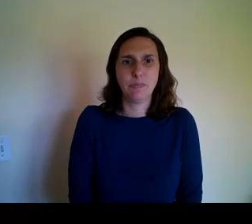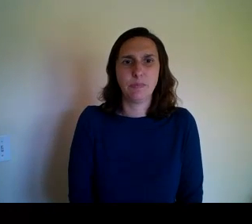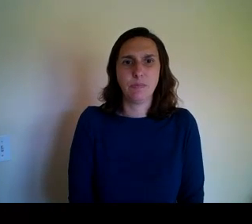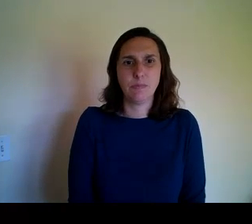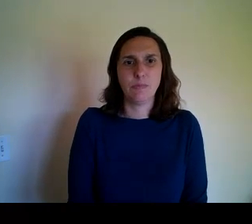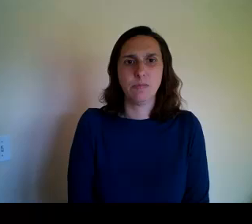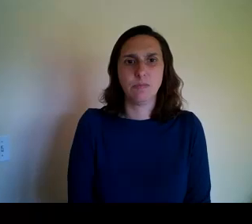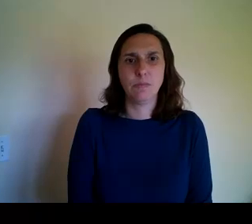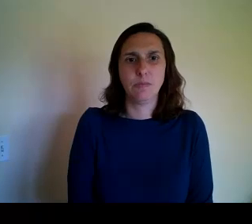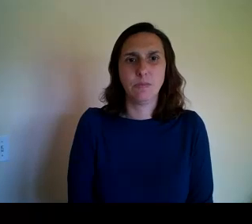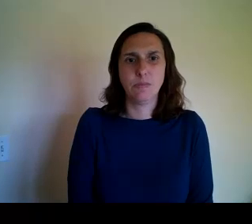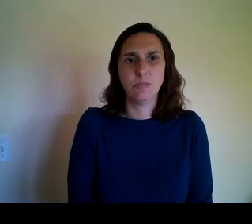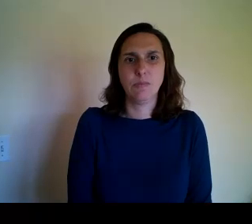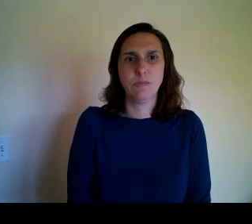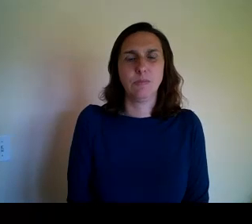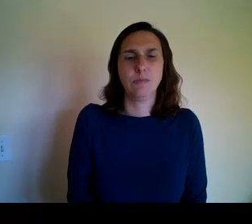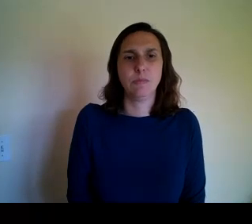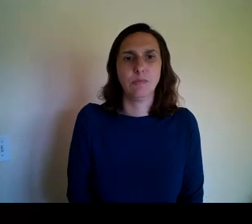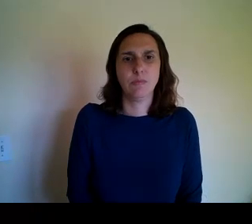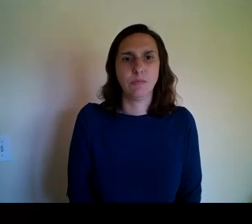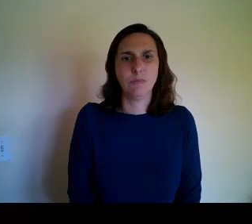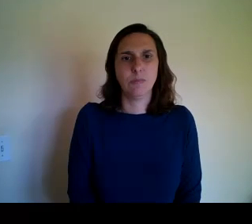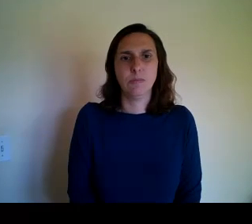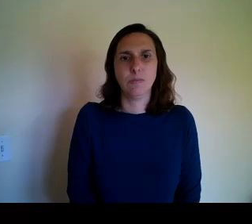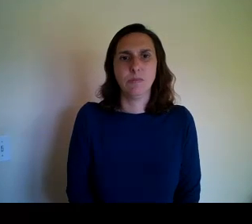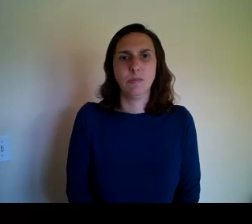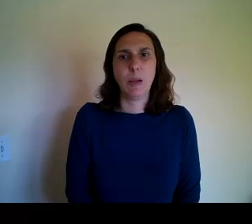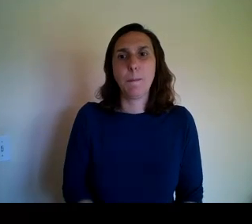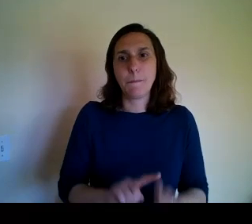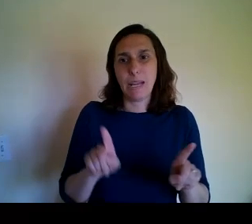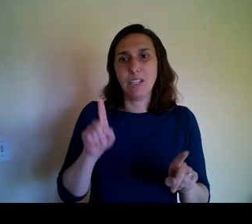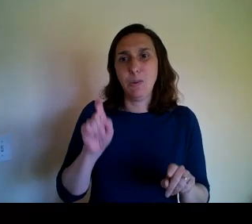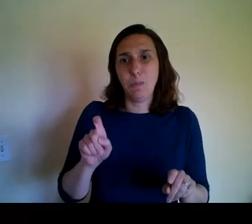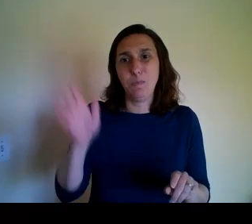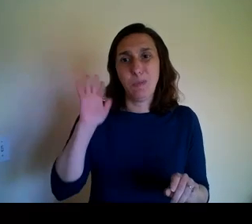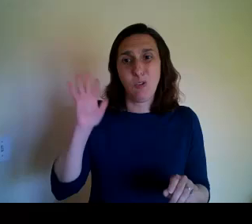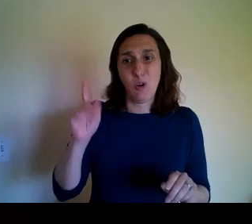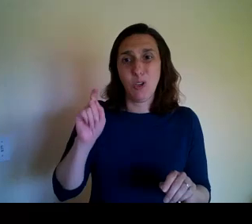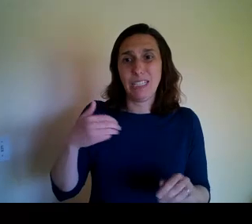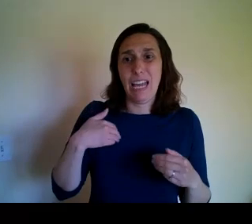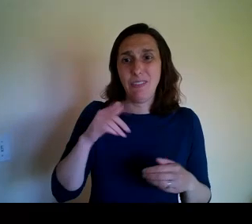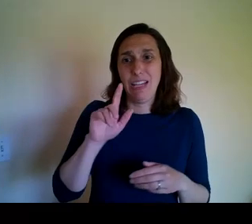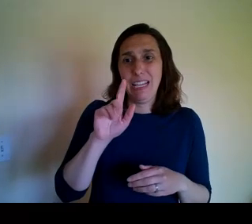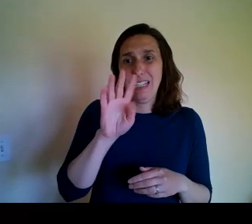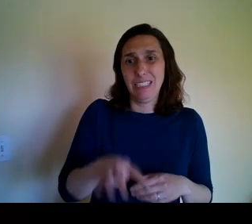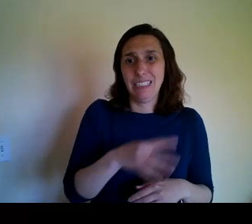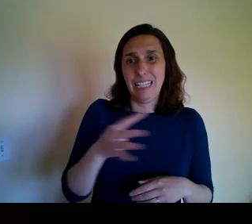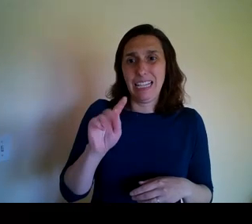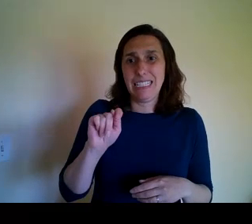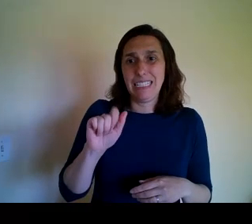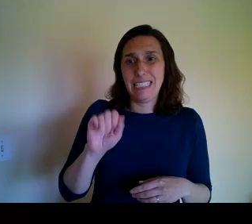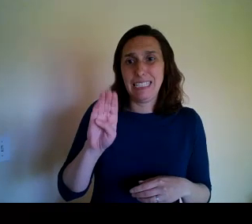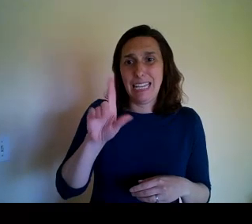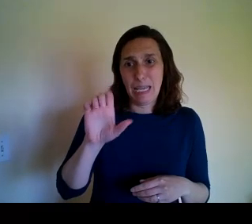powers, square roots. But you had to have a table of what your log values were. So you pushed all